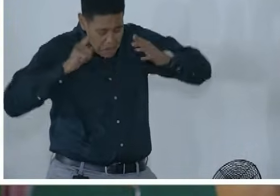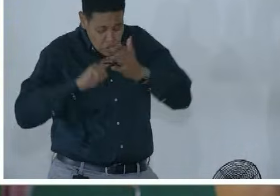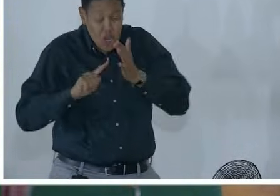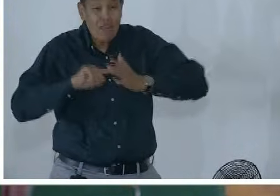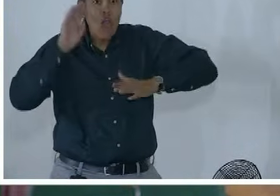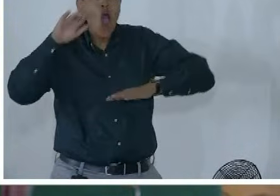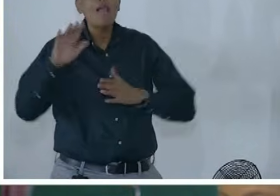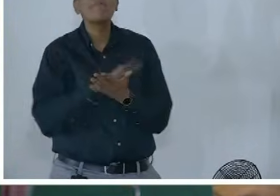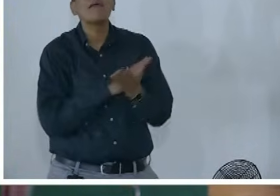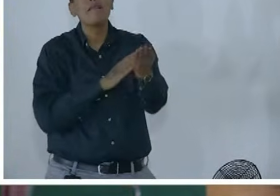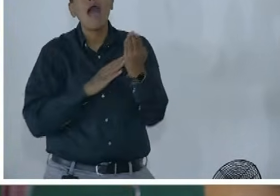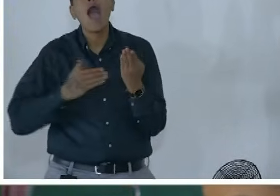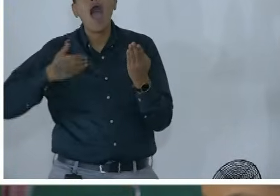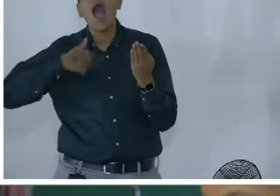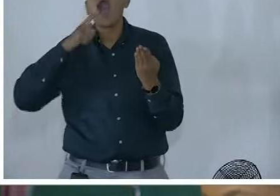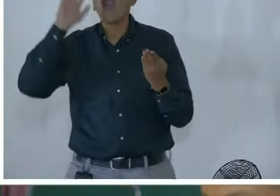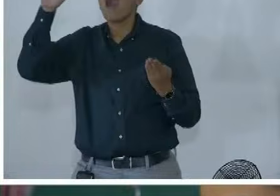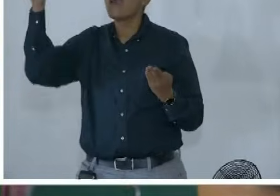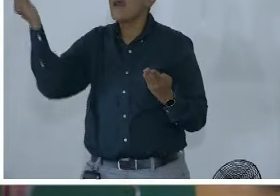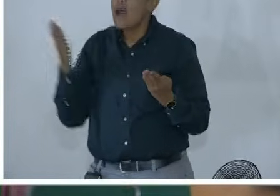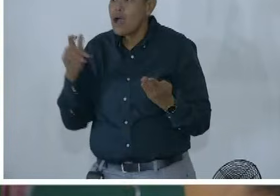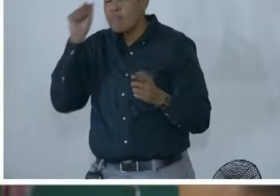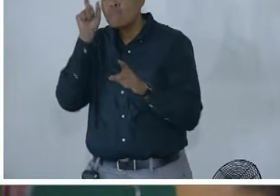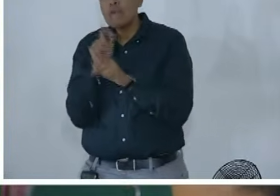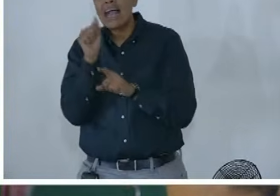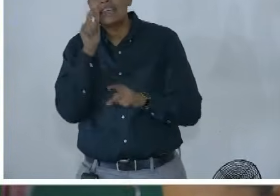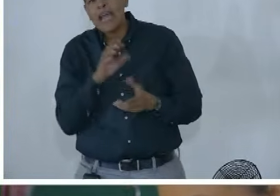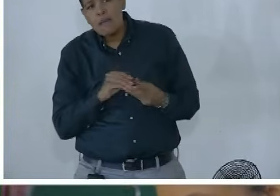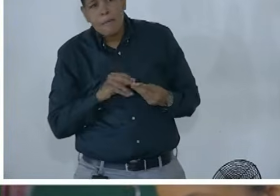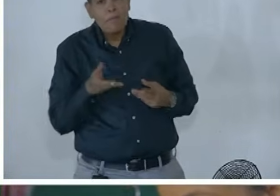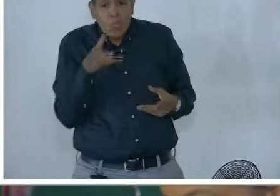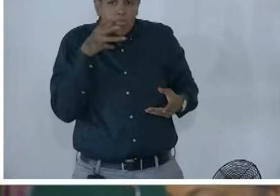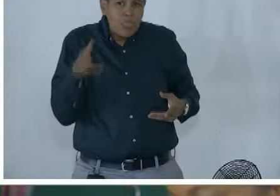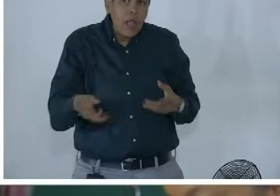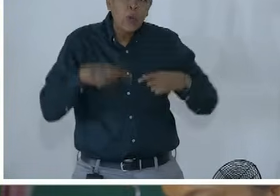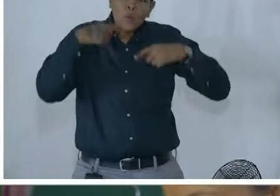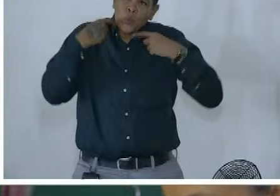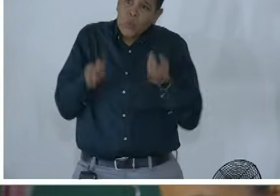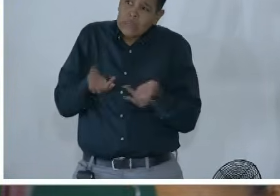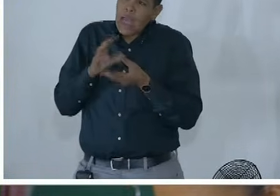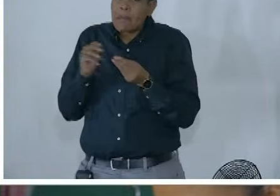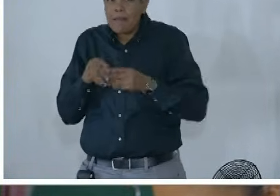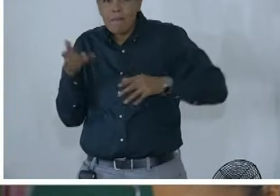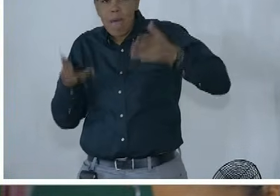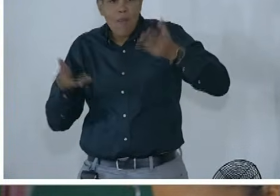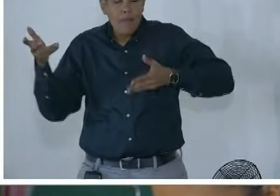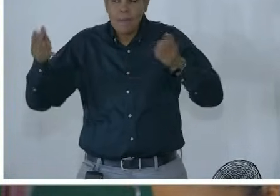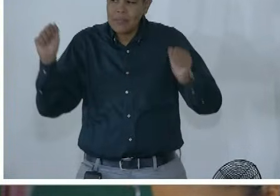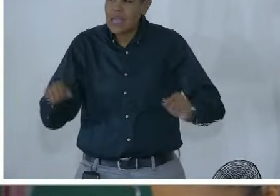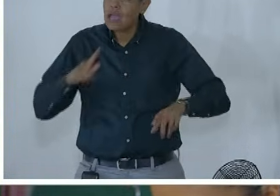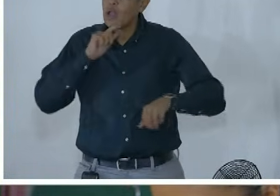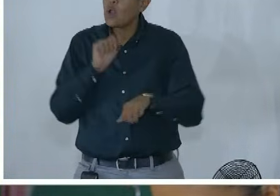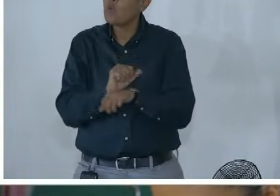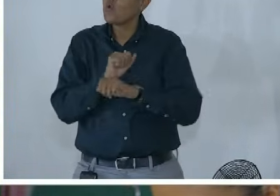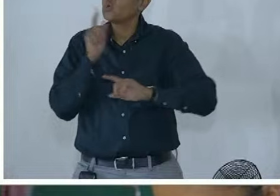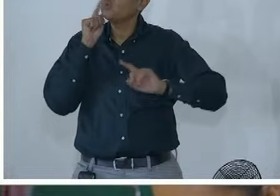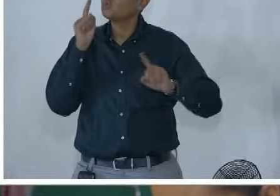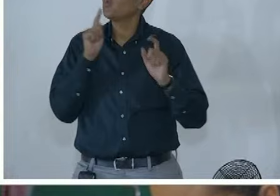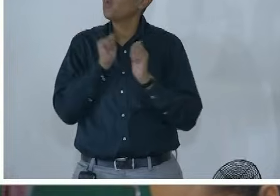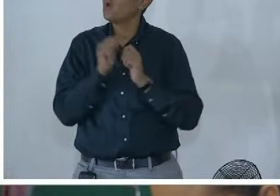paper them have, or bring in brother or sister who was around at the time and can help, and work towards